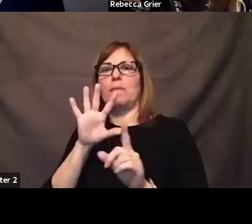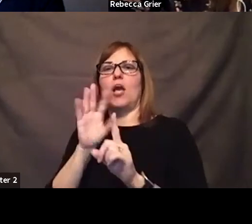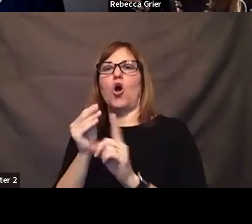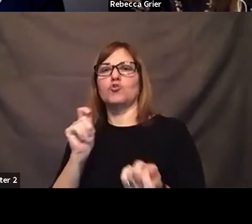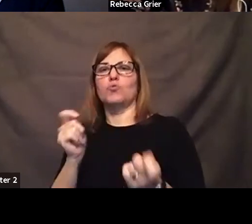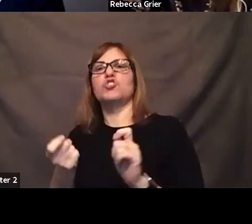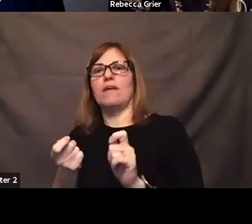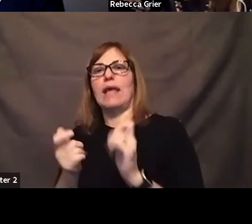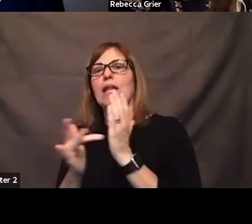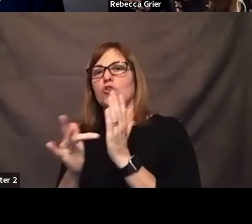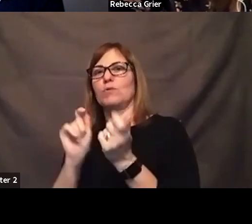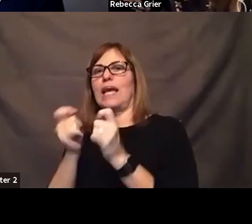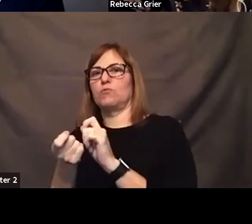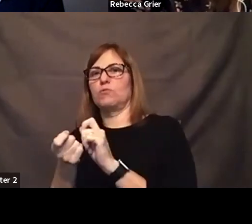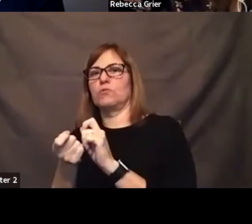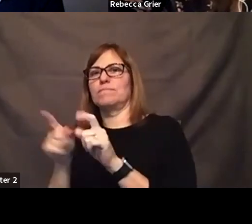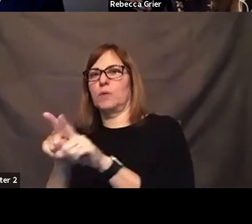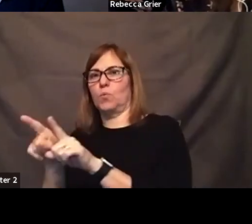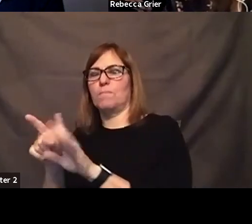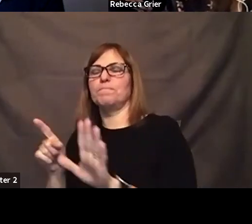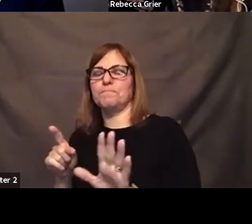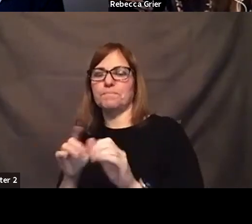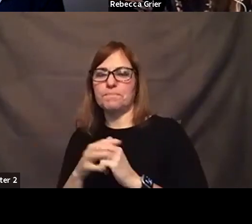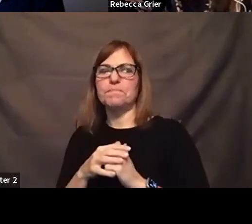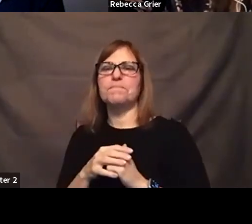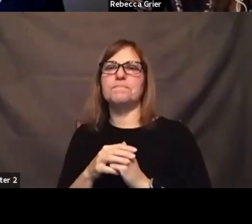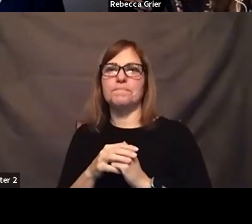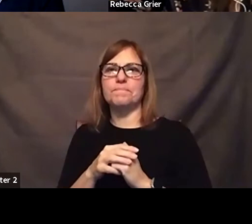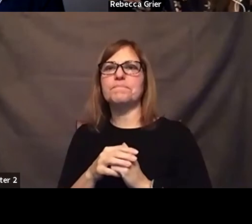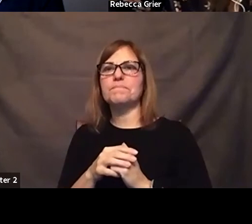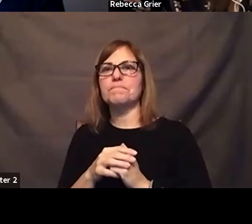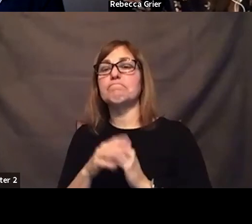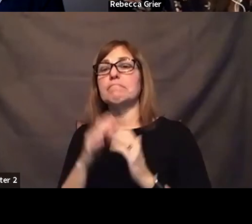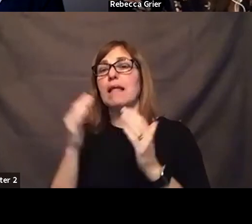technological shift, I think, as well in this as well. And then